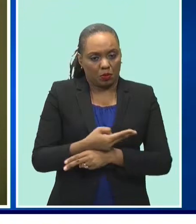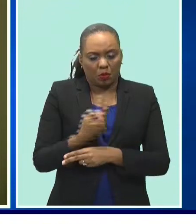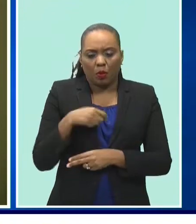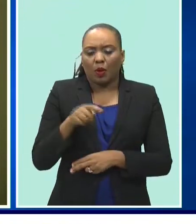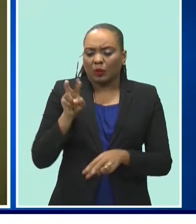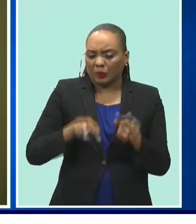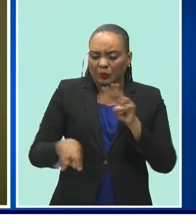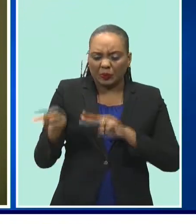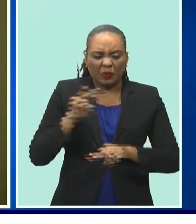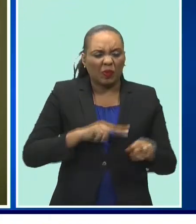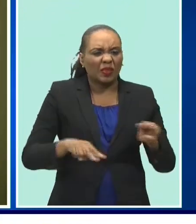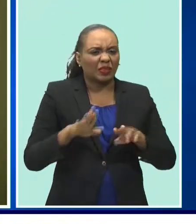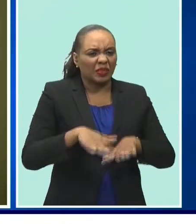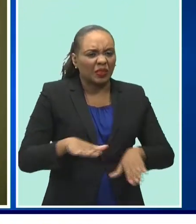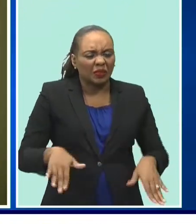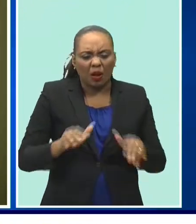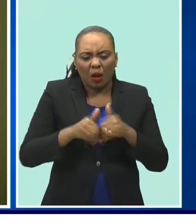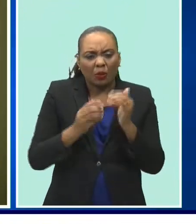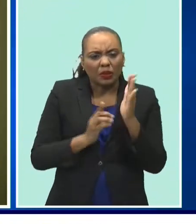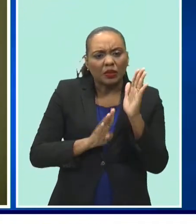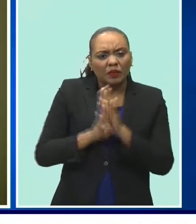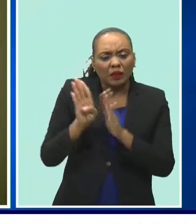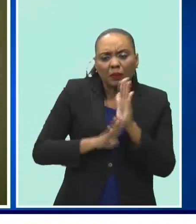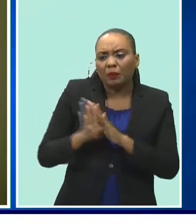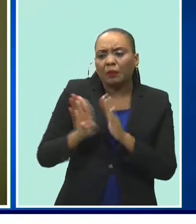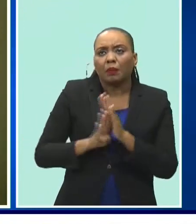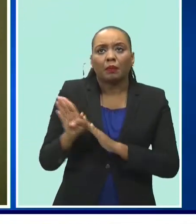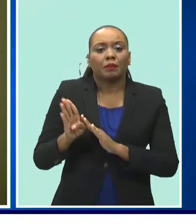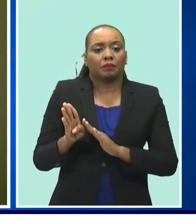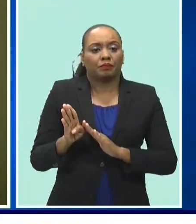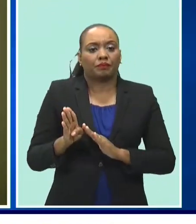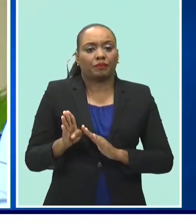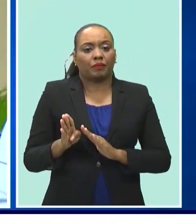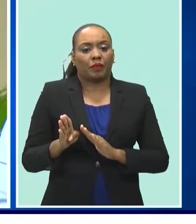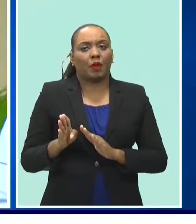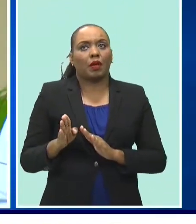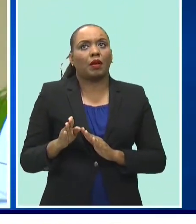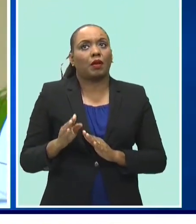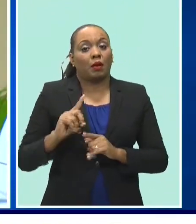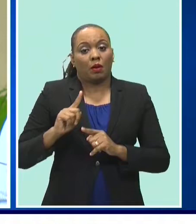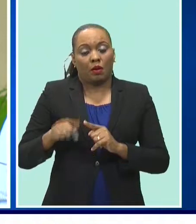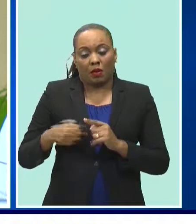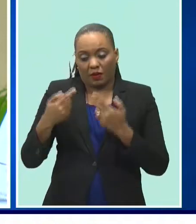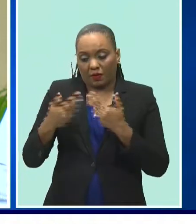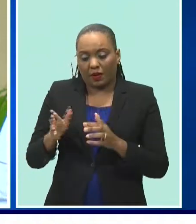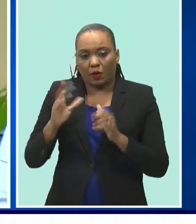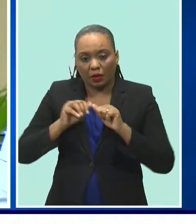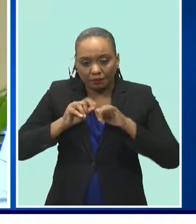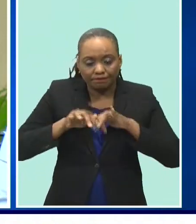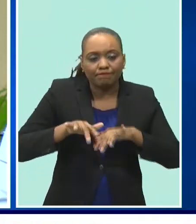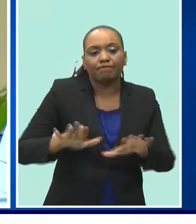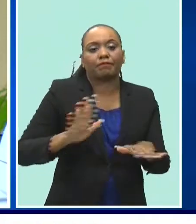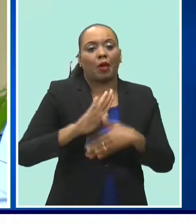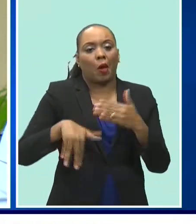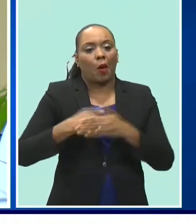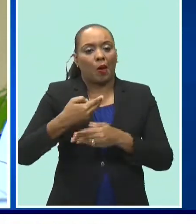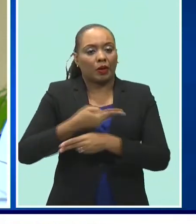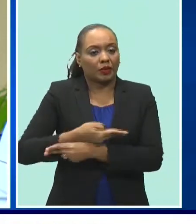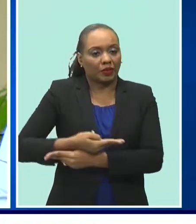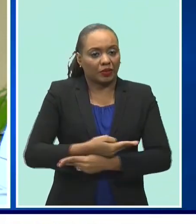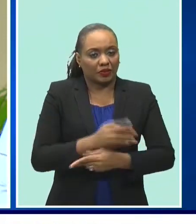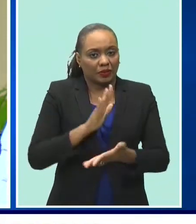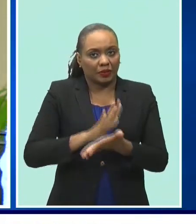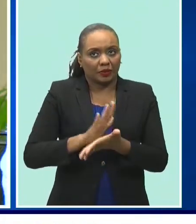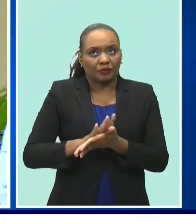monitor it, and then the aim is that we'll roll it out across other nursery schools. The move has also been welcomed by Antonio Hollingsworth,